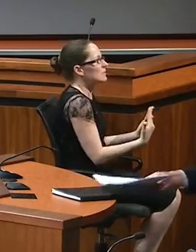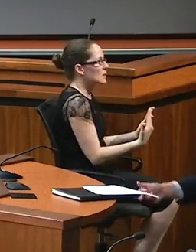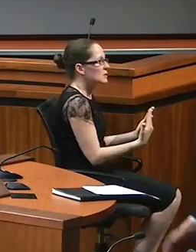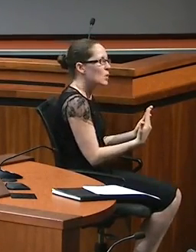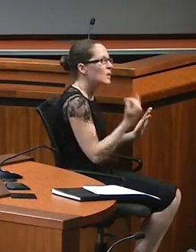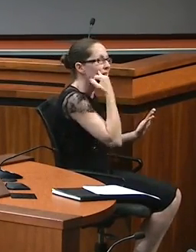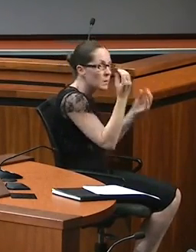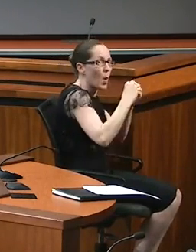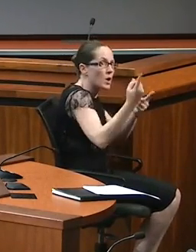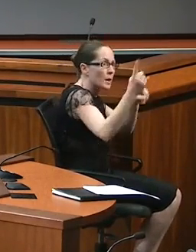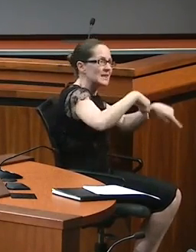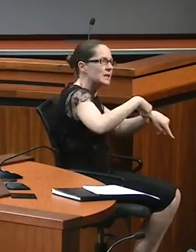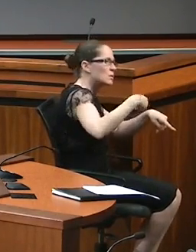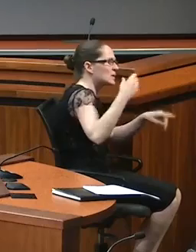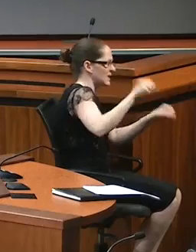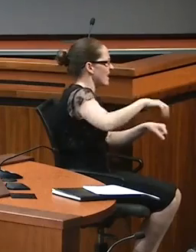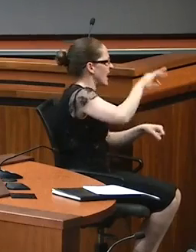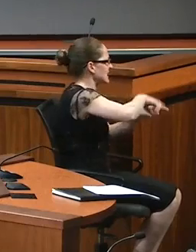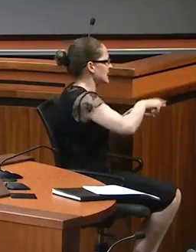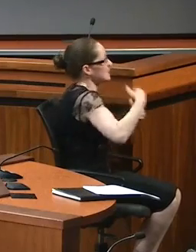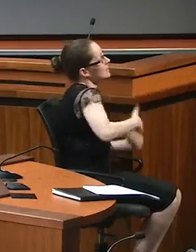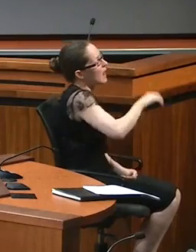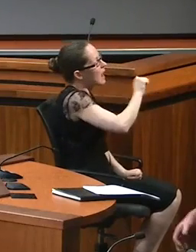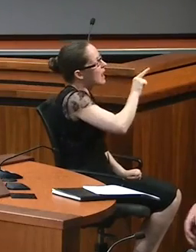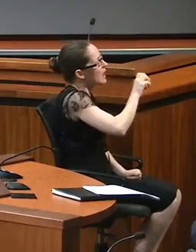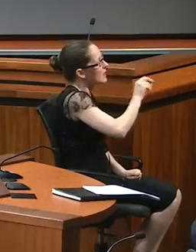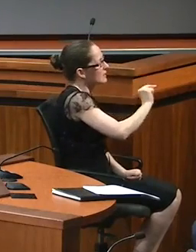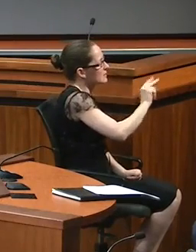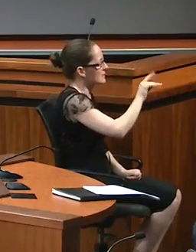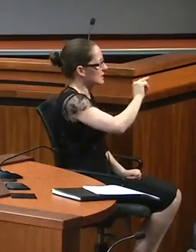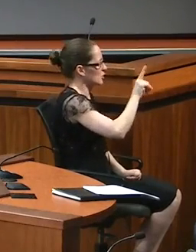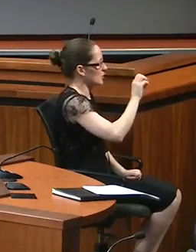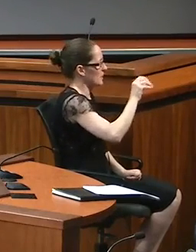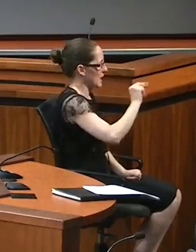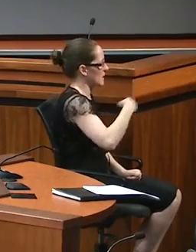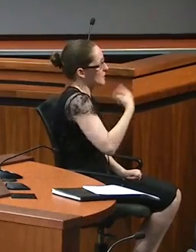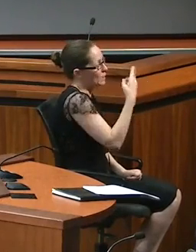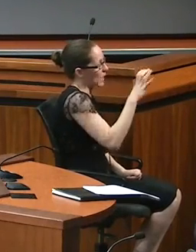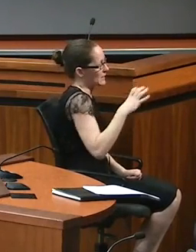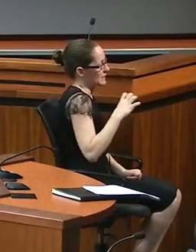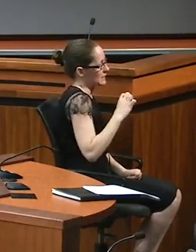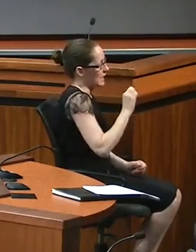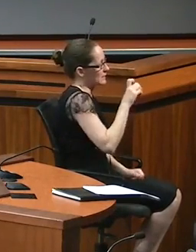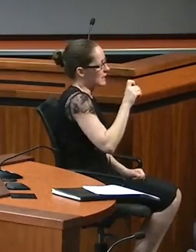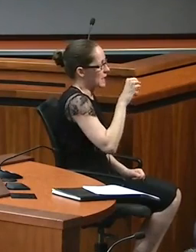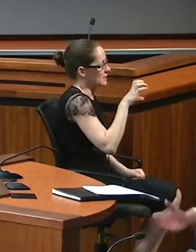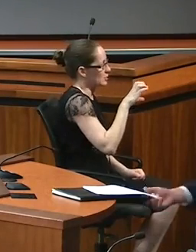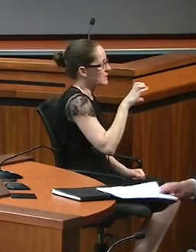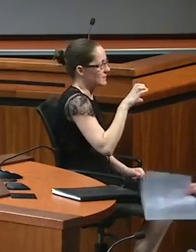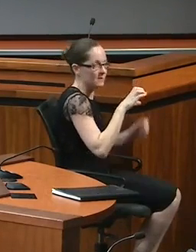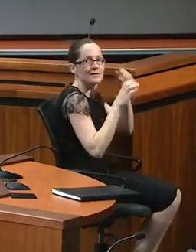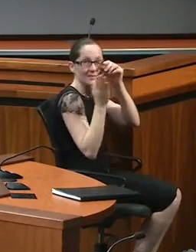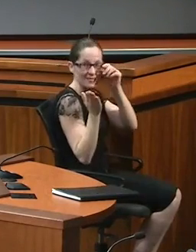in. My name is Alan Kittleman. I'm the Howard County Executive, and I want to thank you for being here tonight. I want to thank you for your support over this